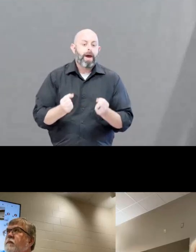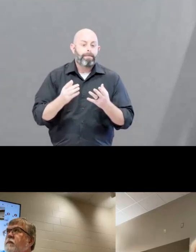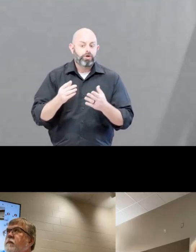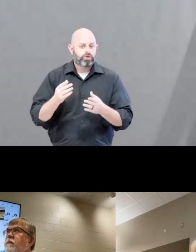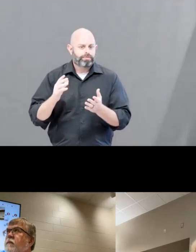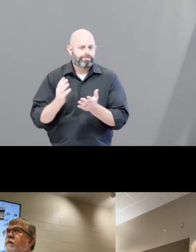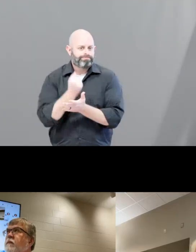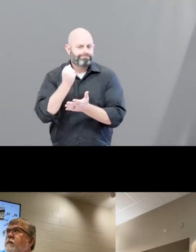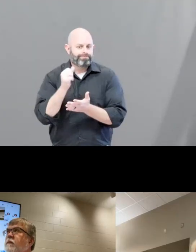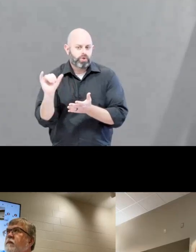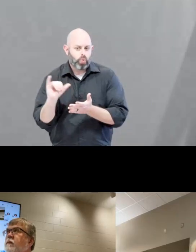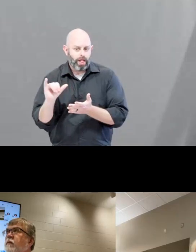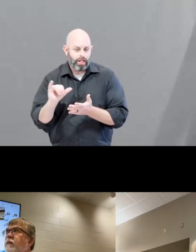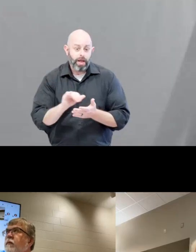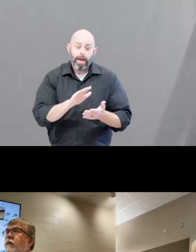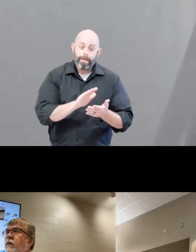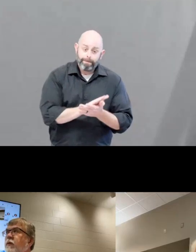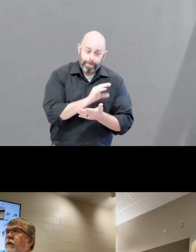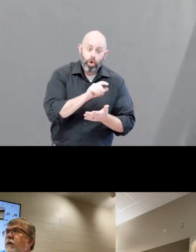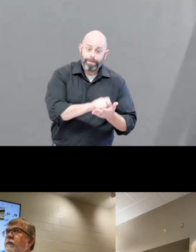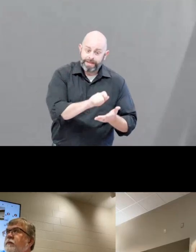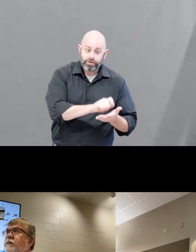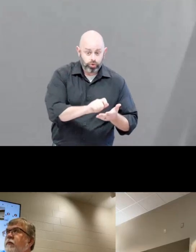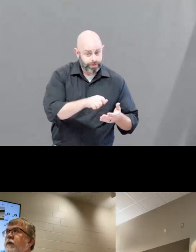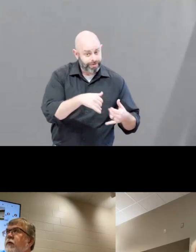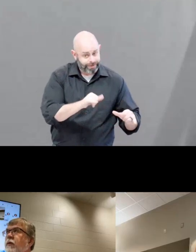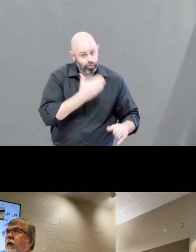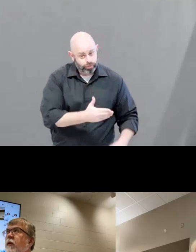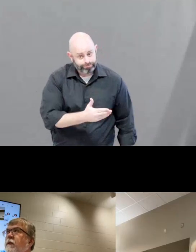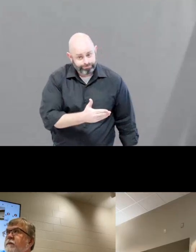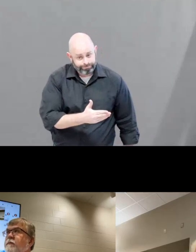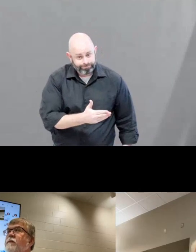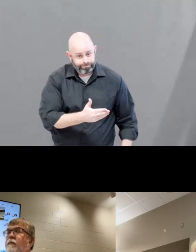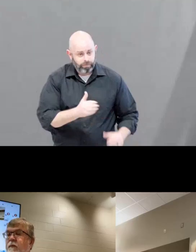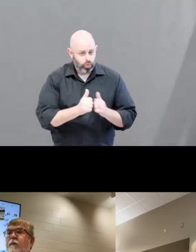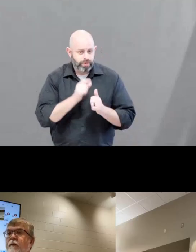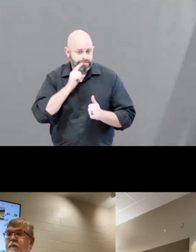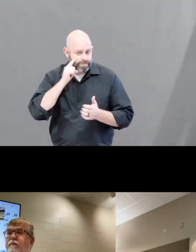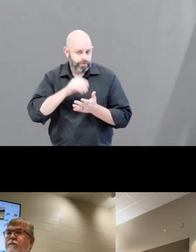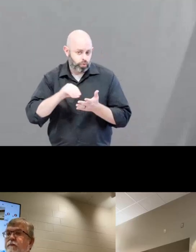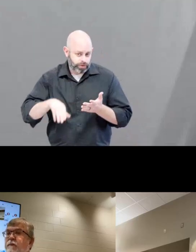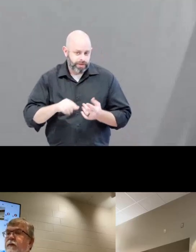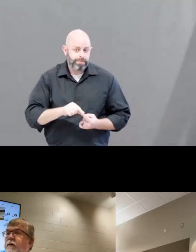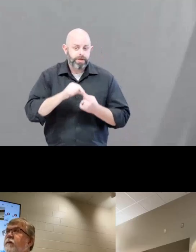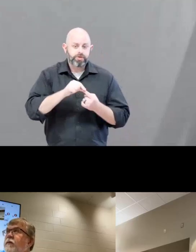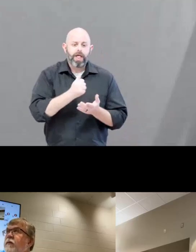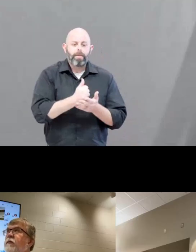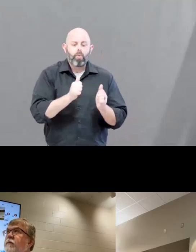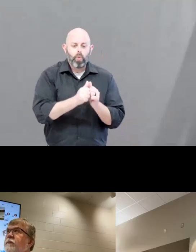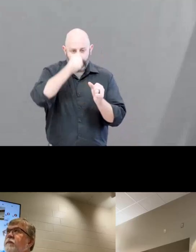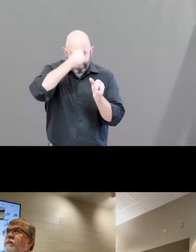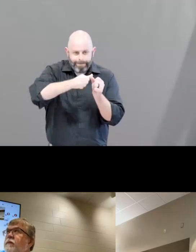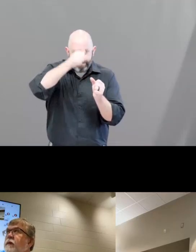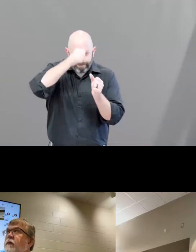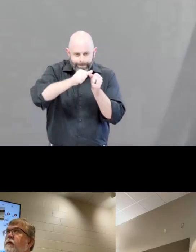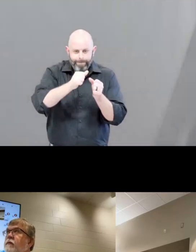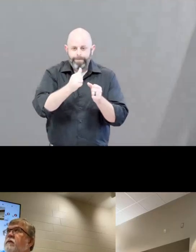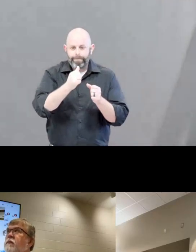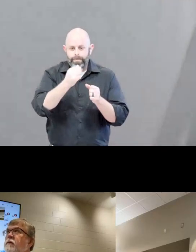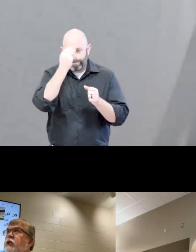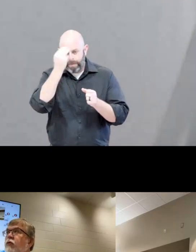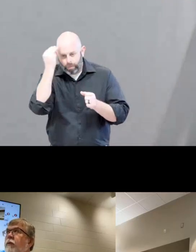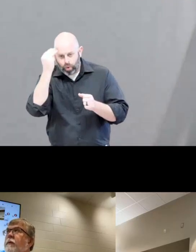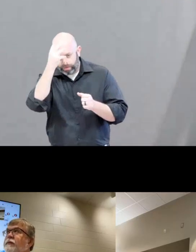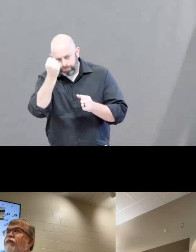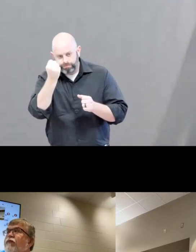paper pencil can still do a lot of good, especially when helping you with your memory of